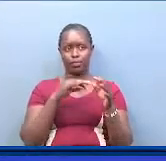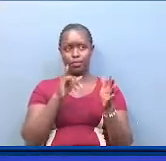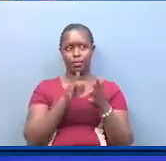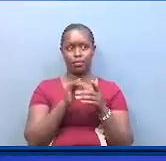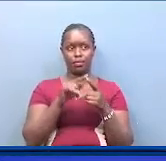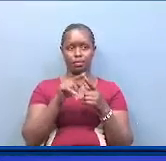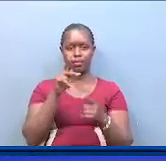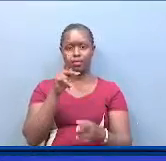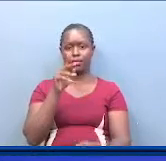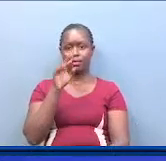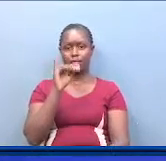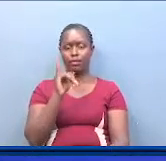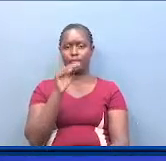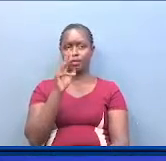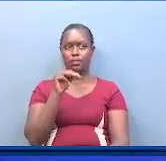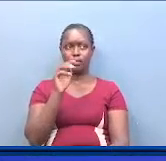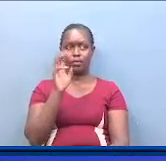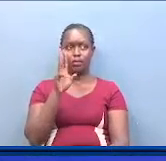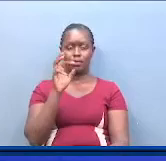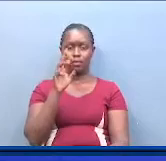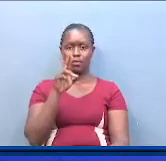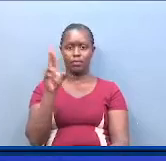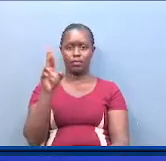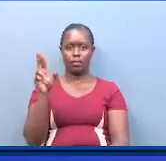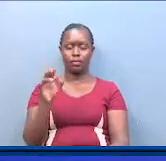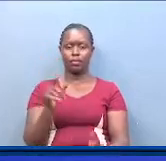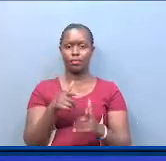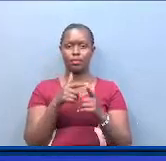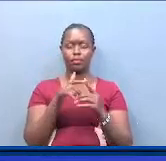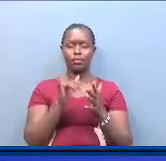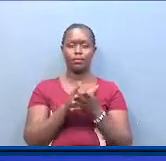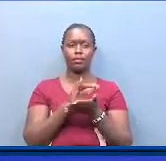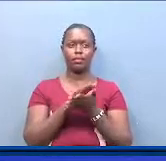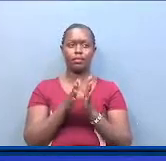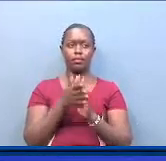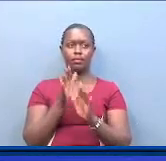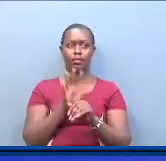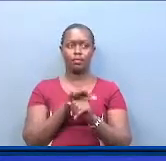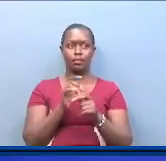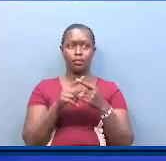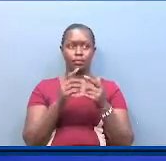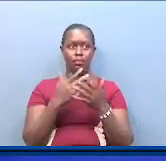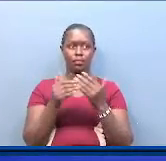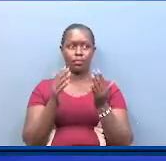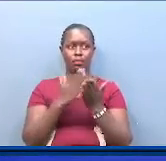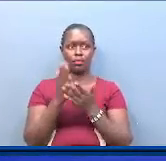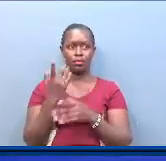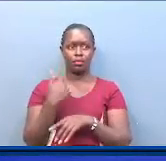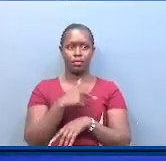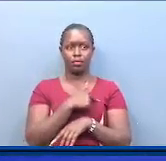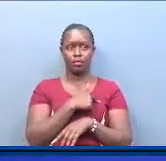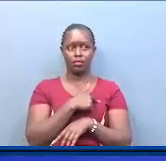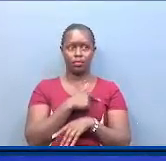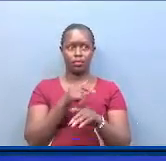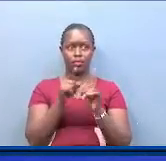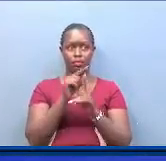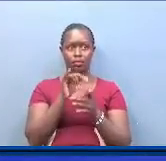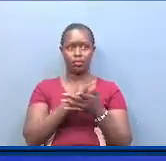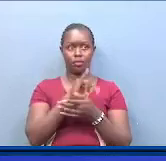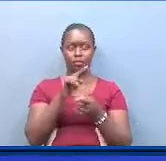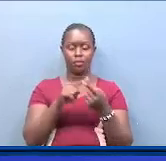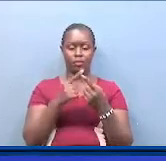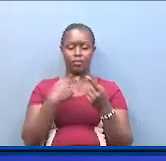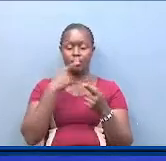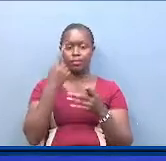Kimwarel, Siju, what, these very many things, that one now brought a lot of jitters to some of us. You know, and that is why I'm